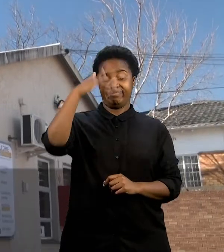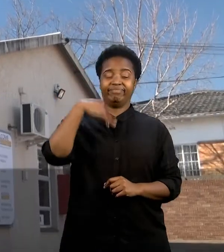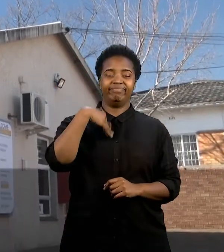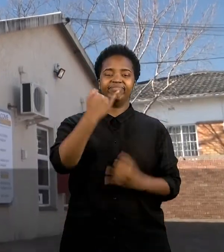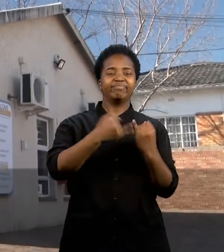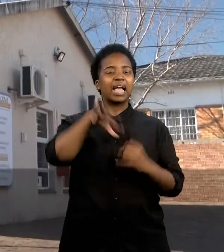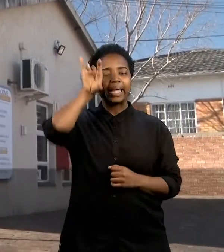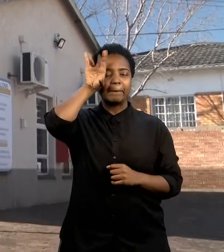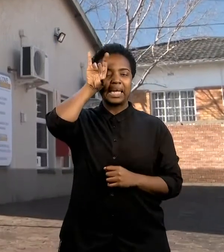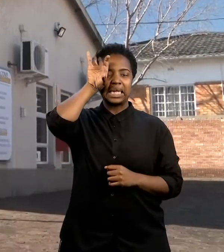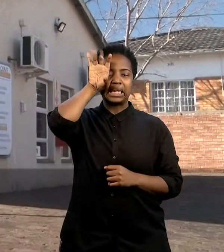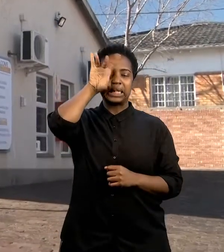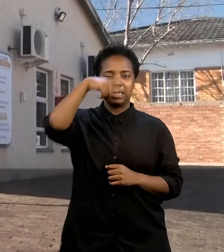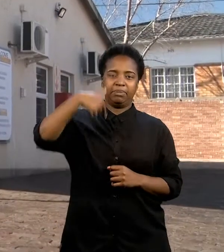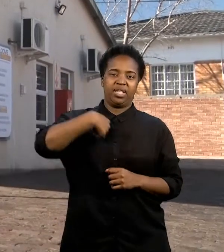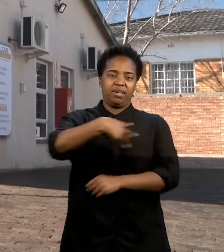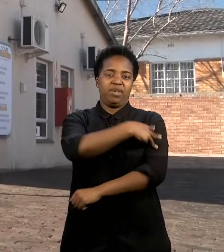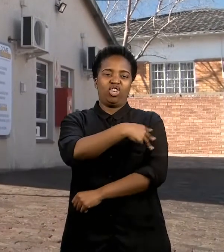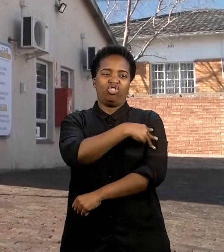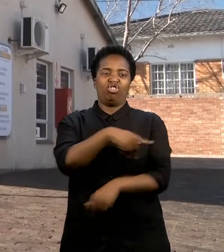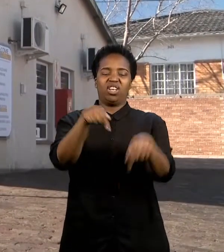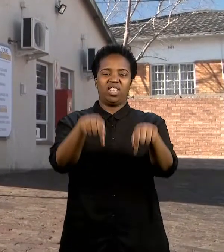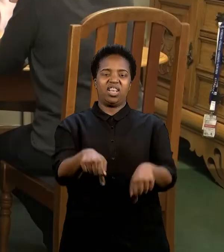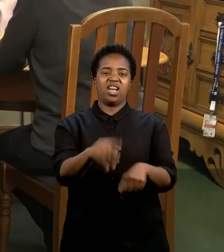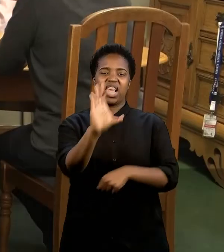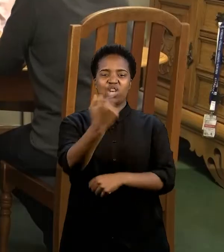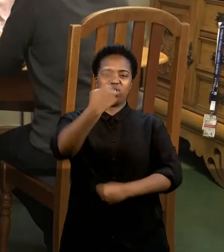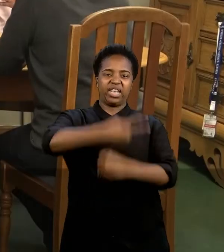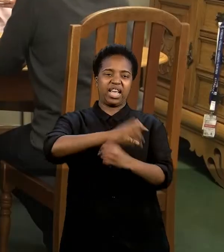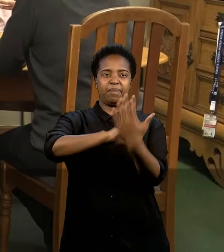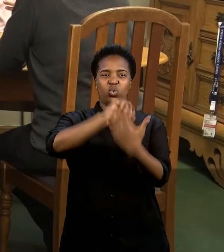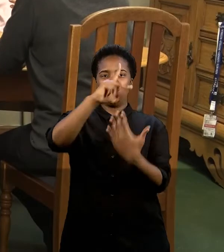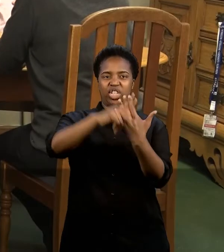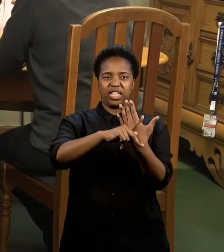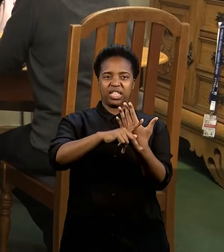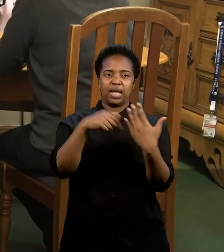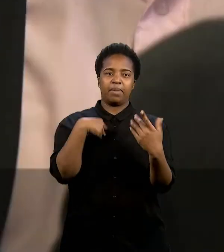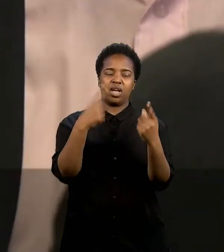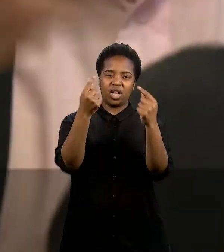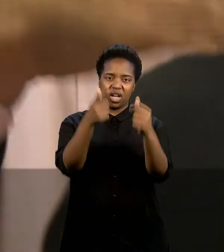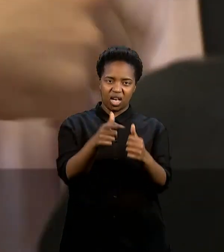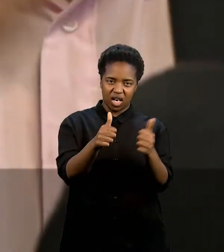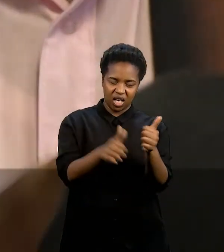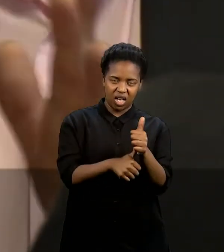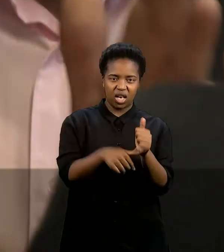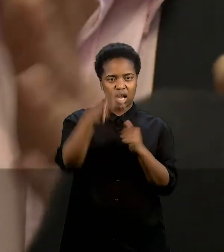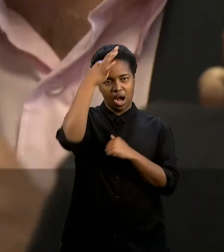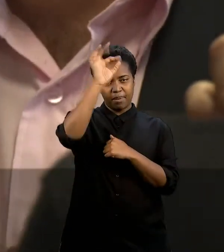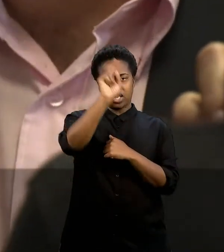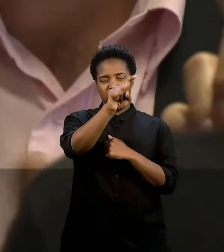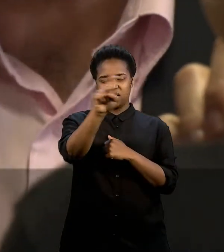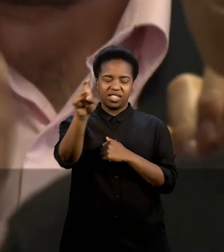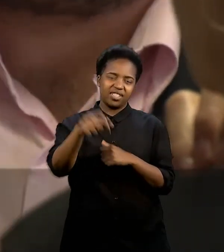I'm Gabriel Hoffman, and I'm a manager within the Casual Day project. I also liaise with